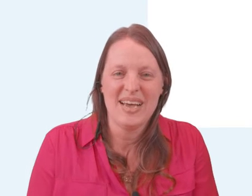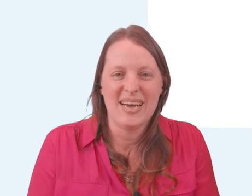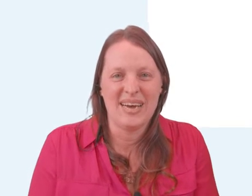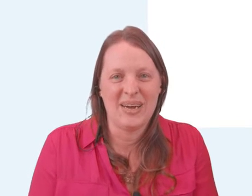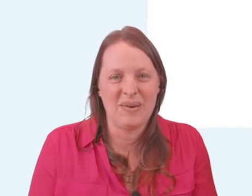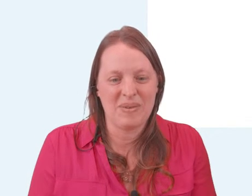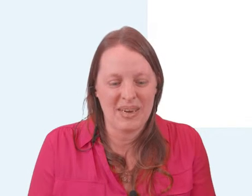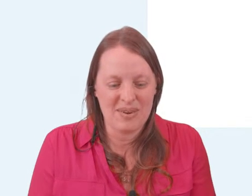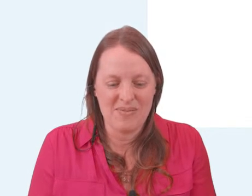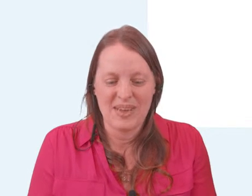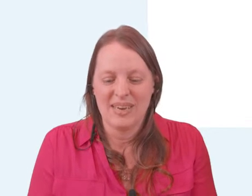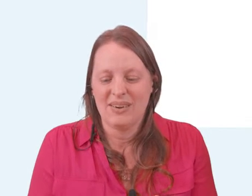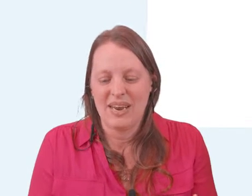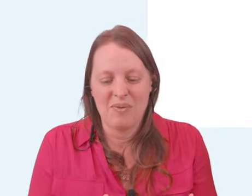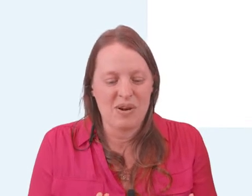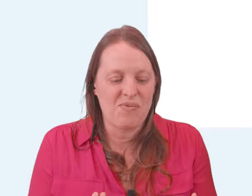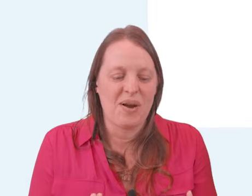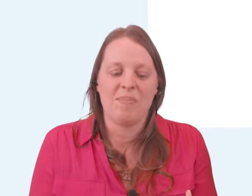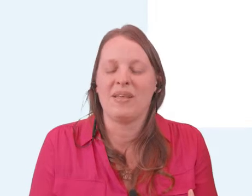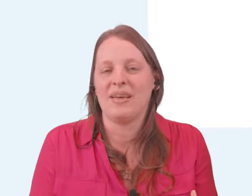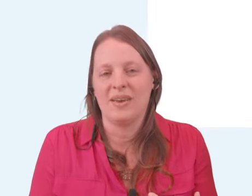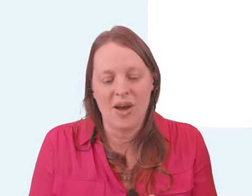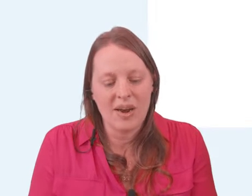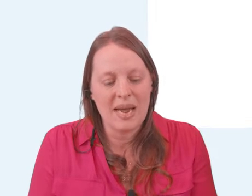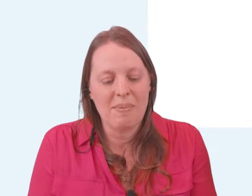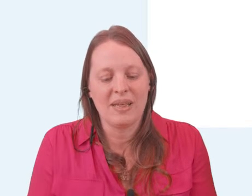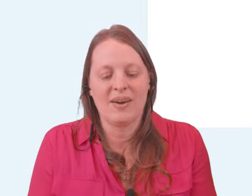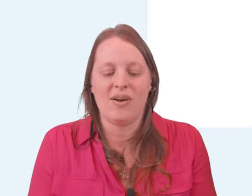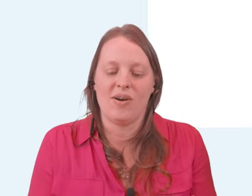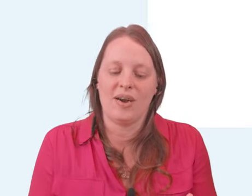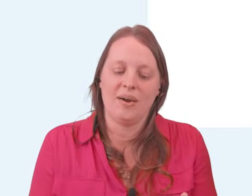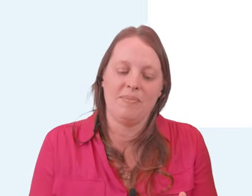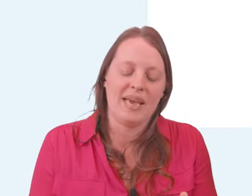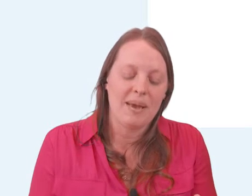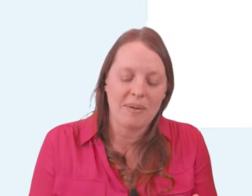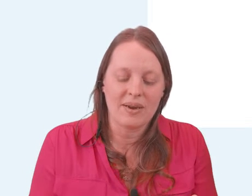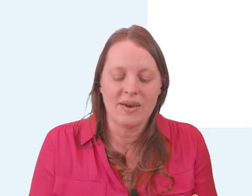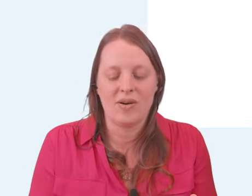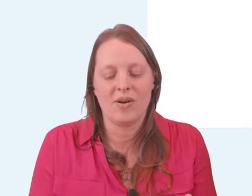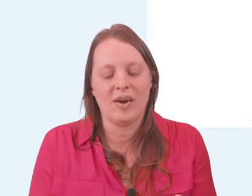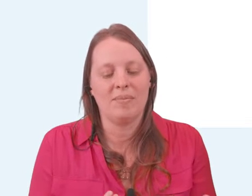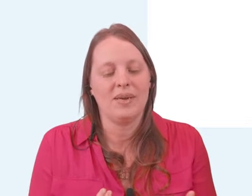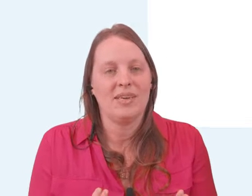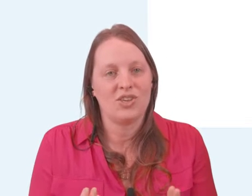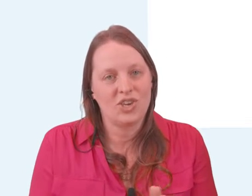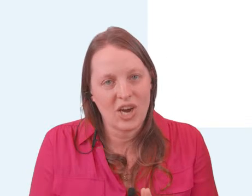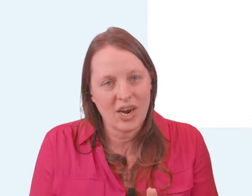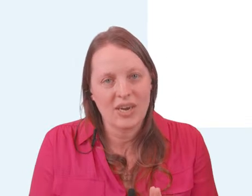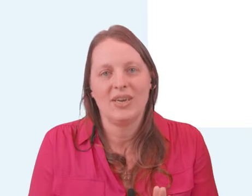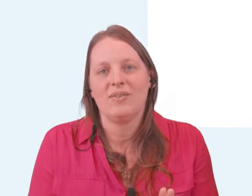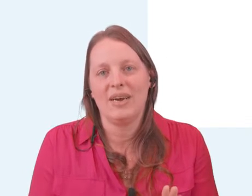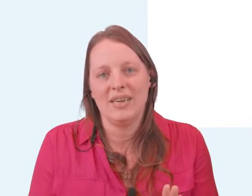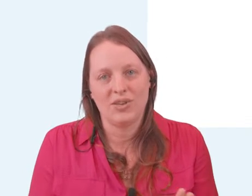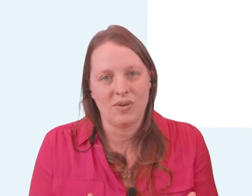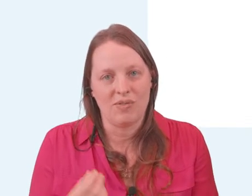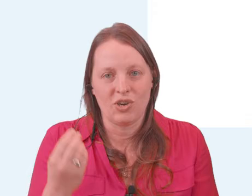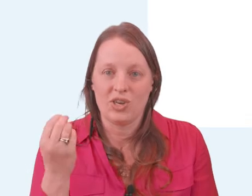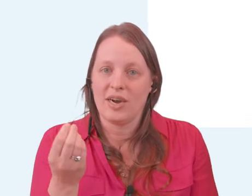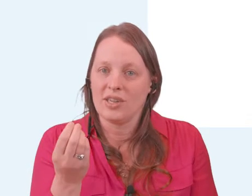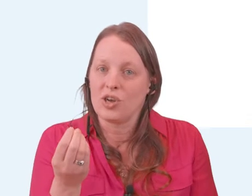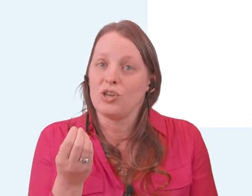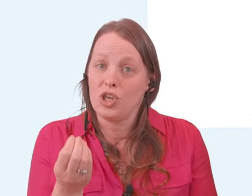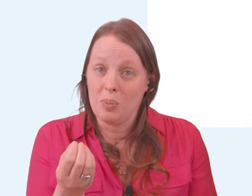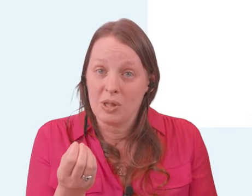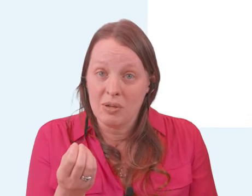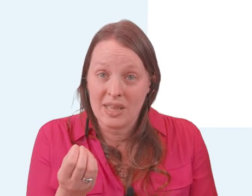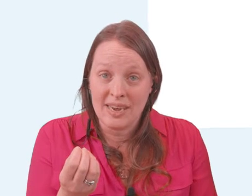5, kind of anywhere from the non-ampullary arm, the ampullary arm, stuck, right? So if they're